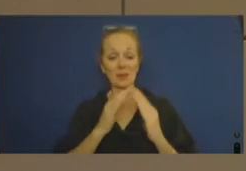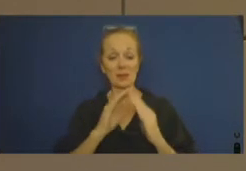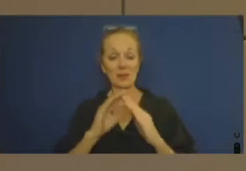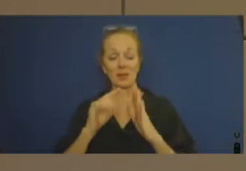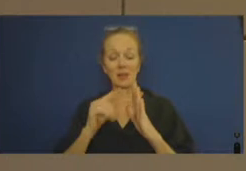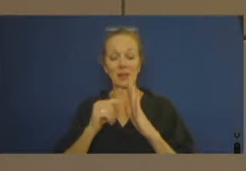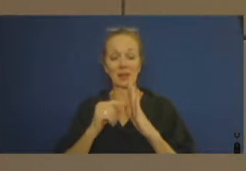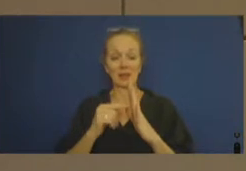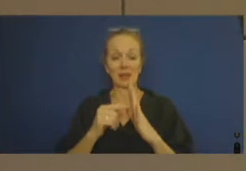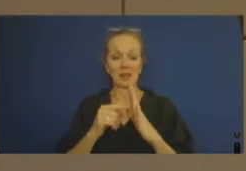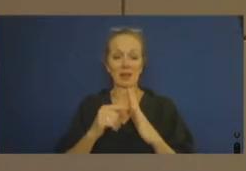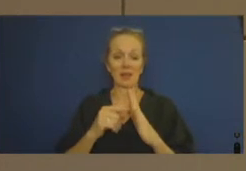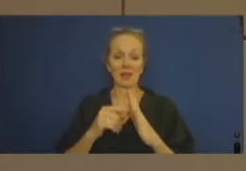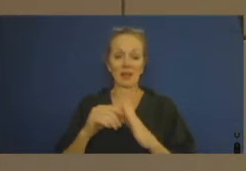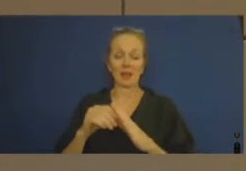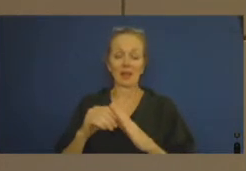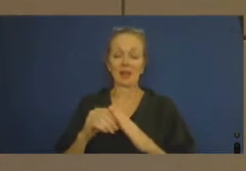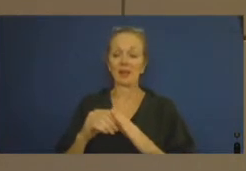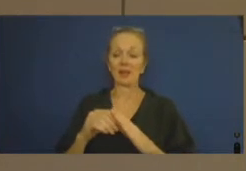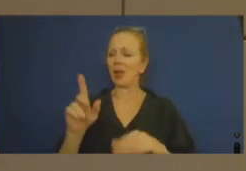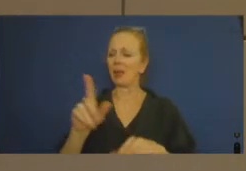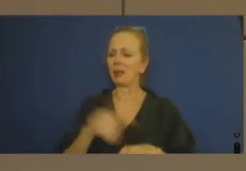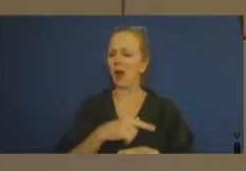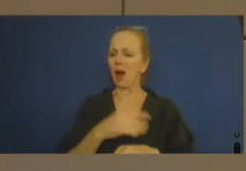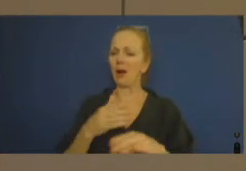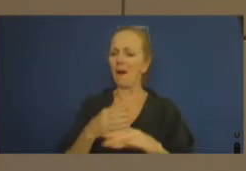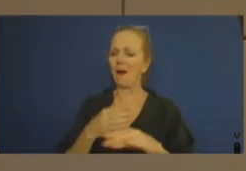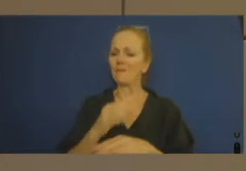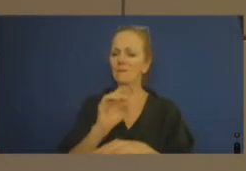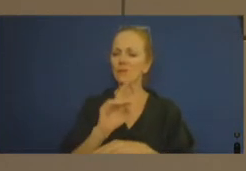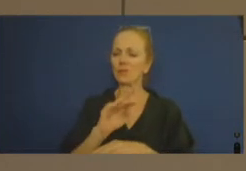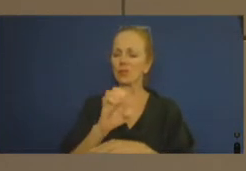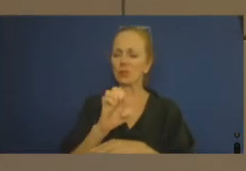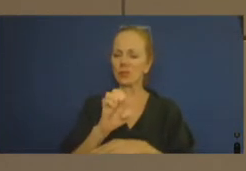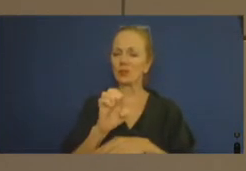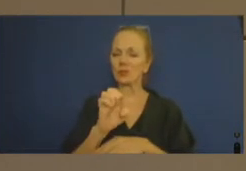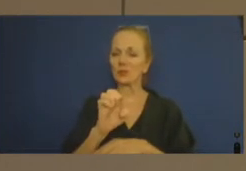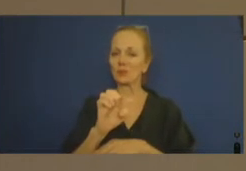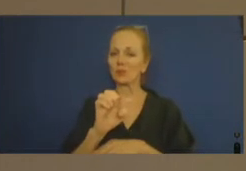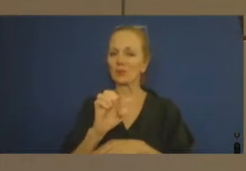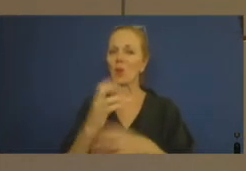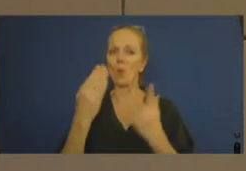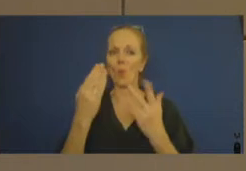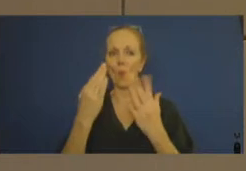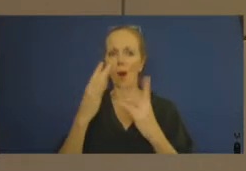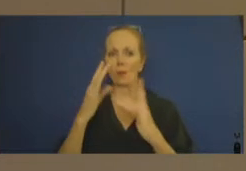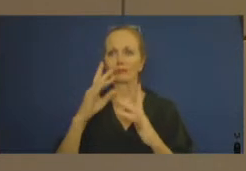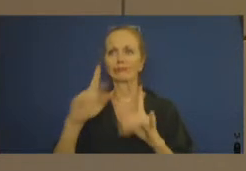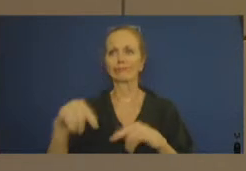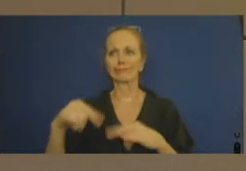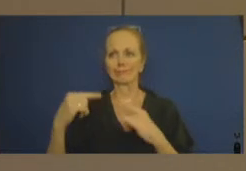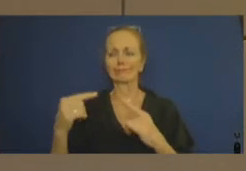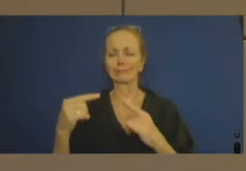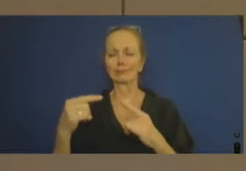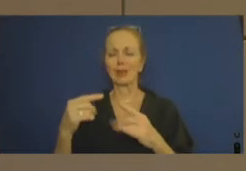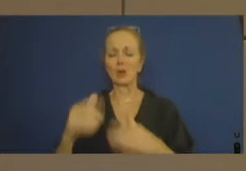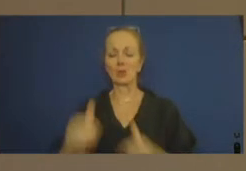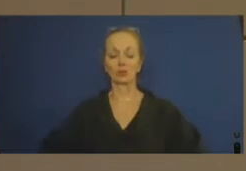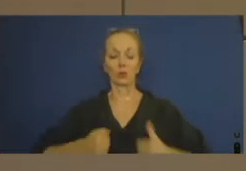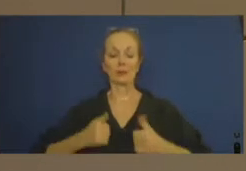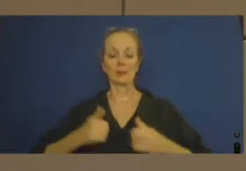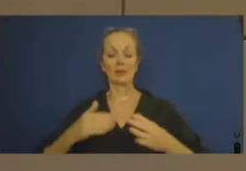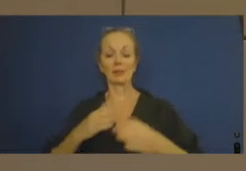This has certainly been a long overdue. So residents as well as business owners